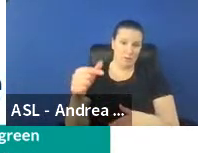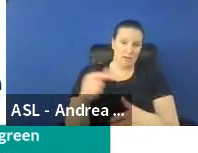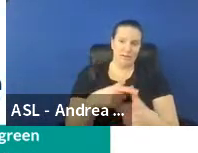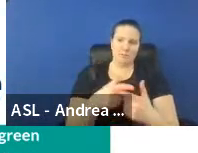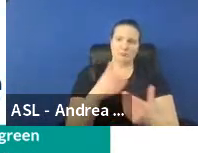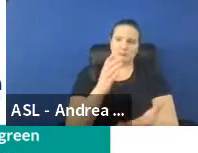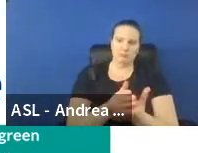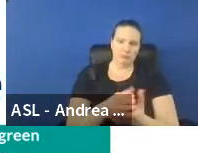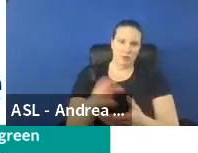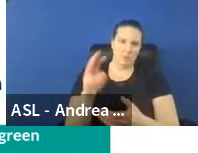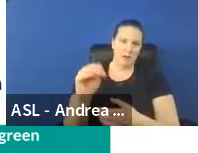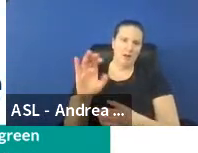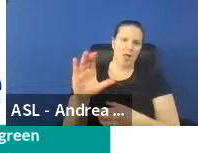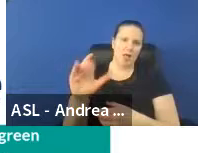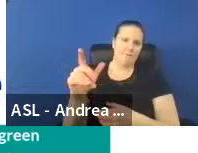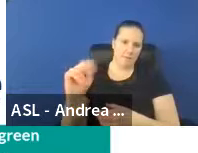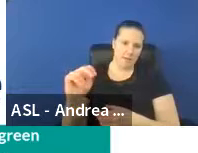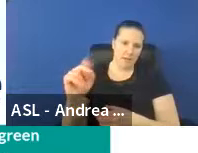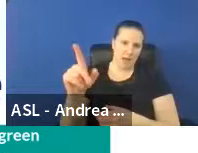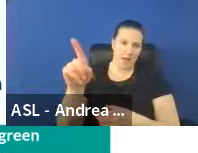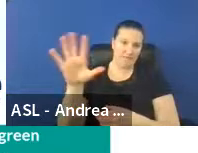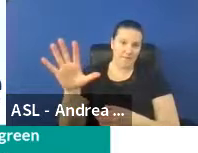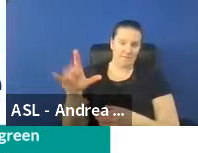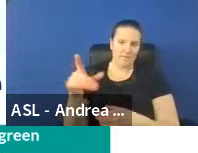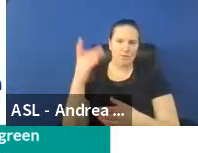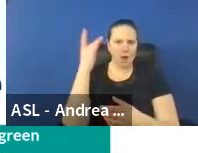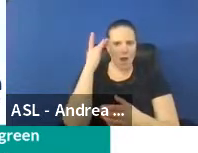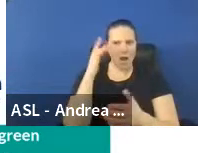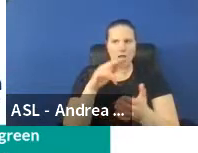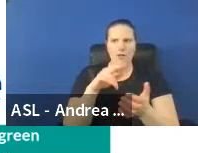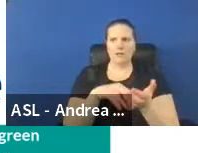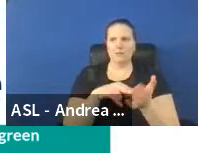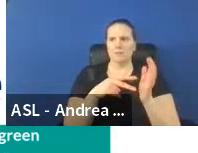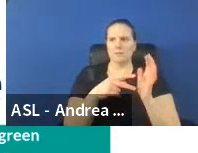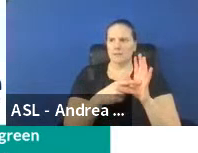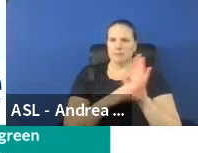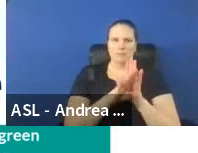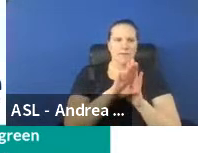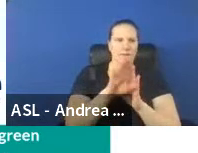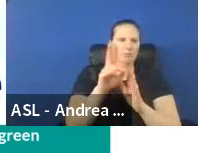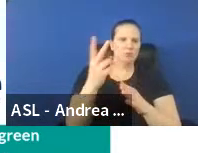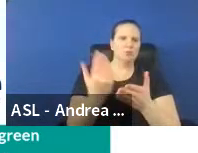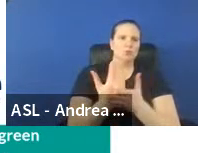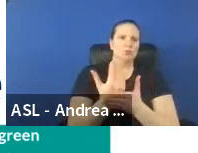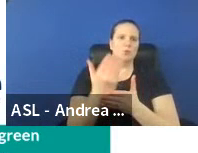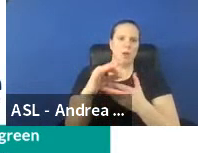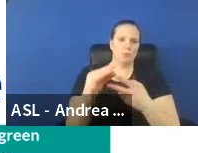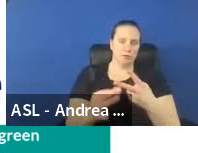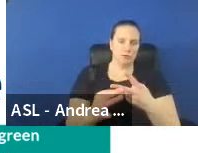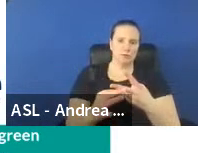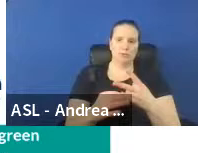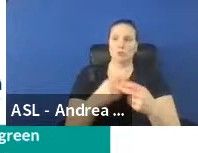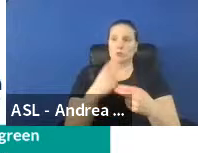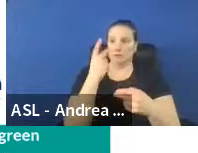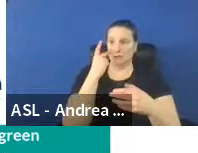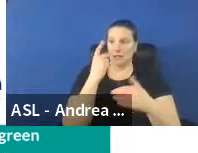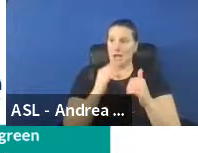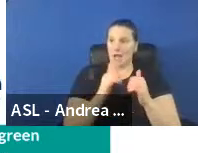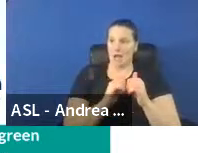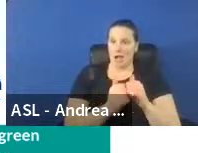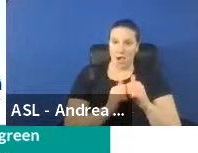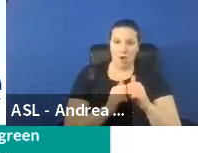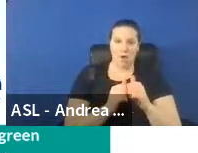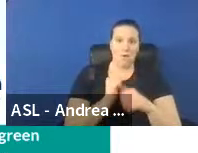near McLaughlin and I-5. And the purpose of developing these 2 new options was in order to see how